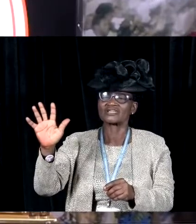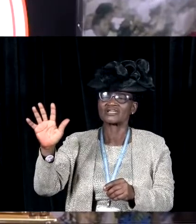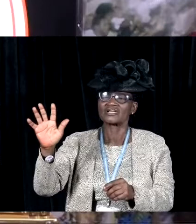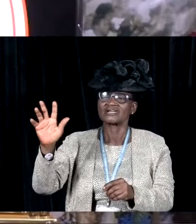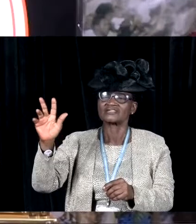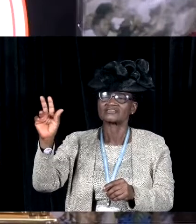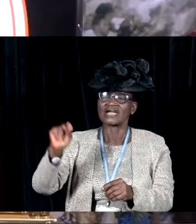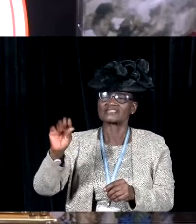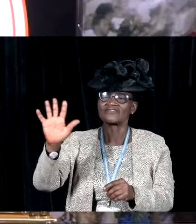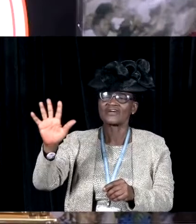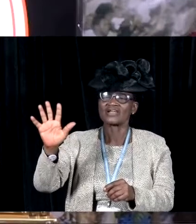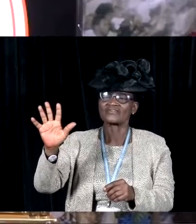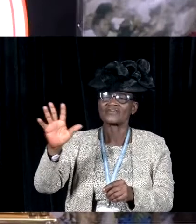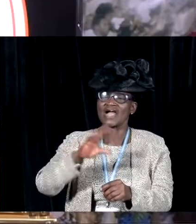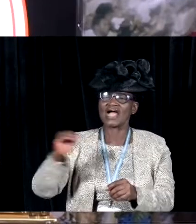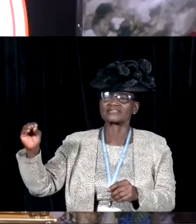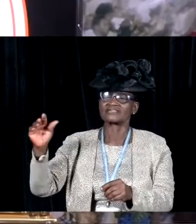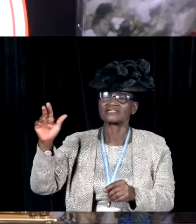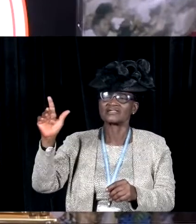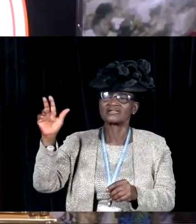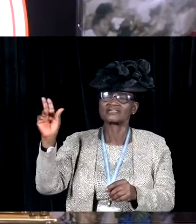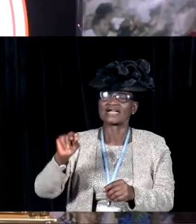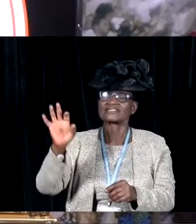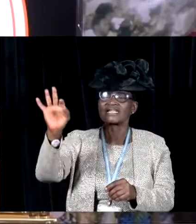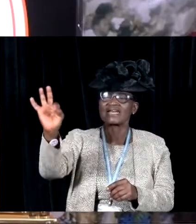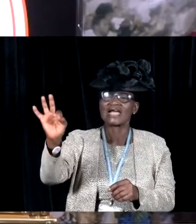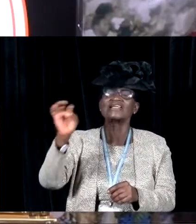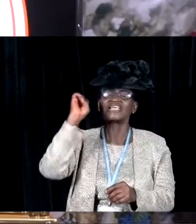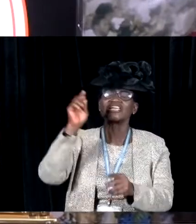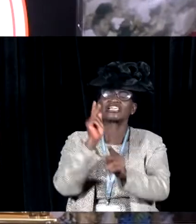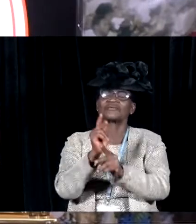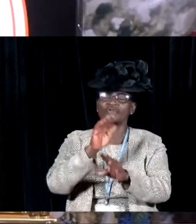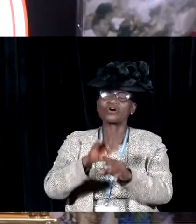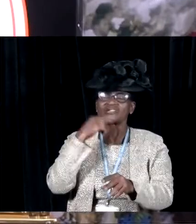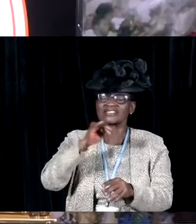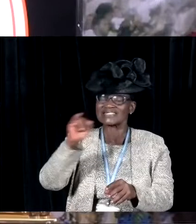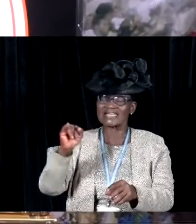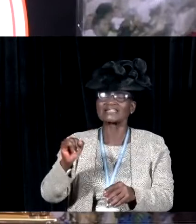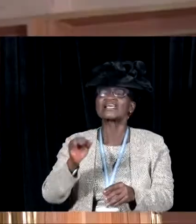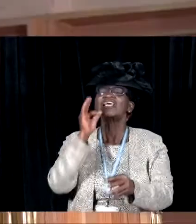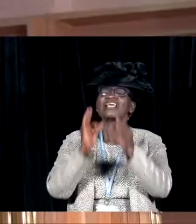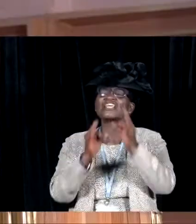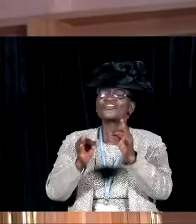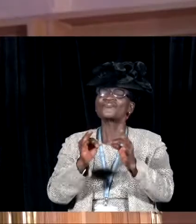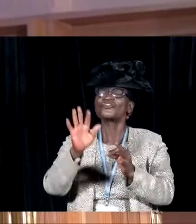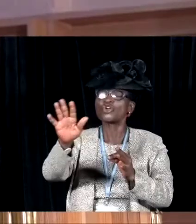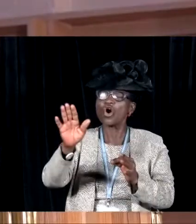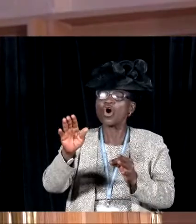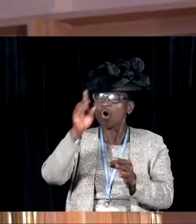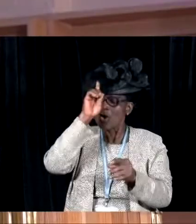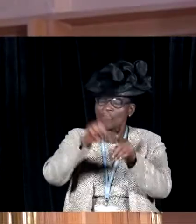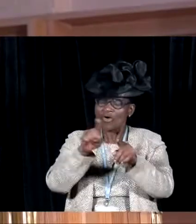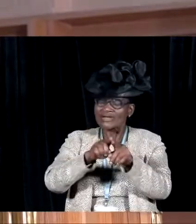25, 35, and 39. He keeps on saying, if your brother works poor.